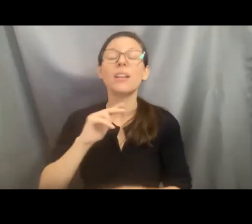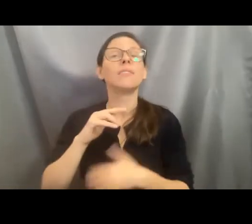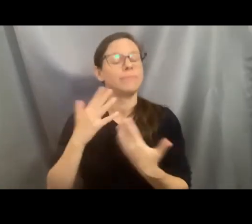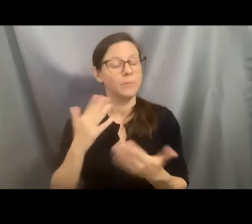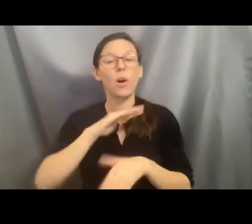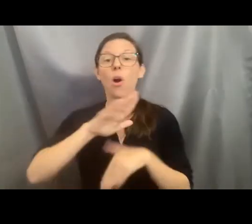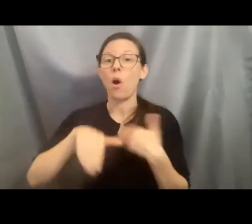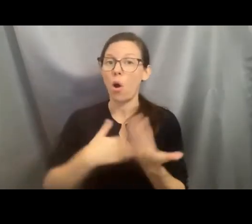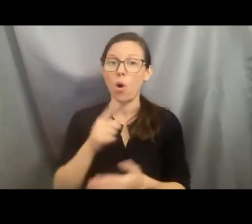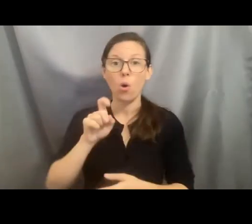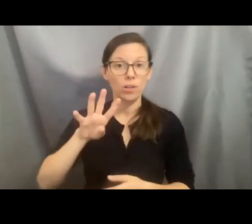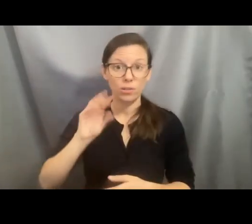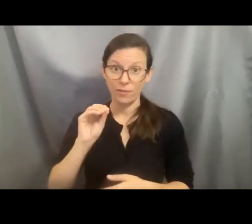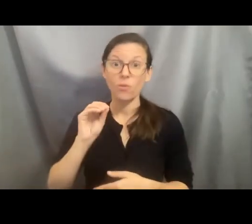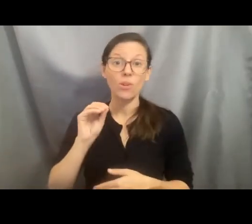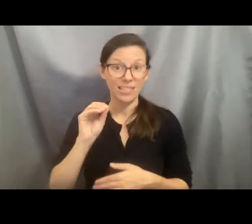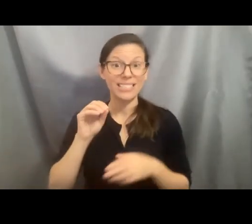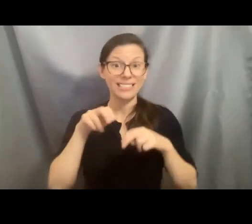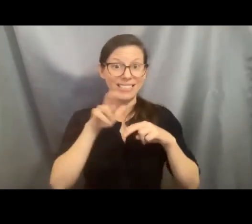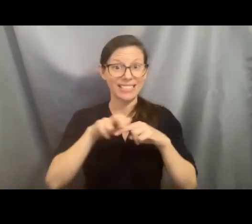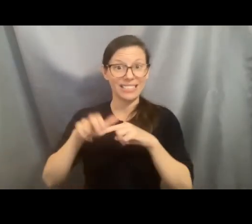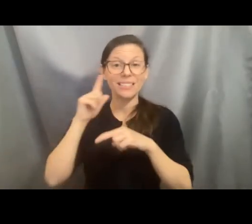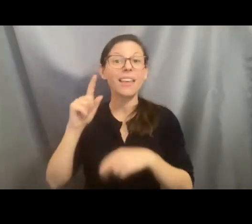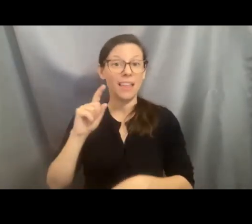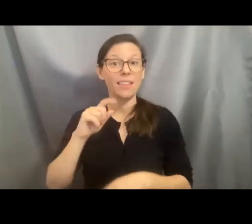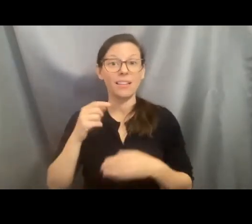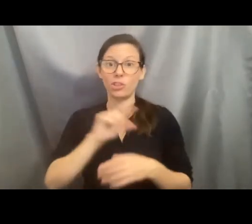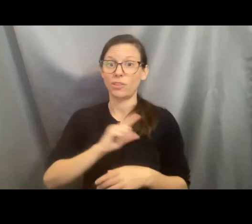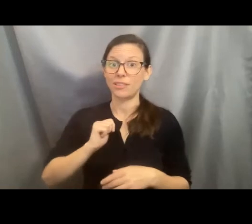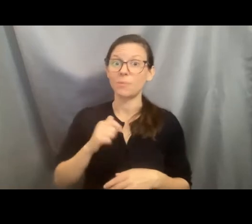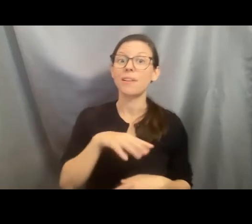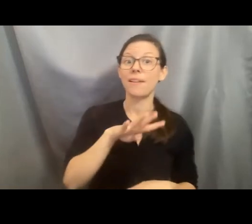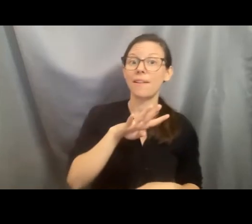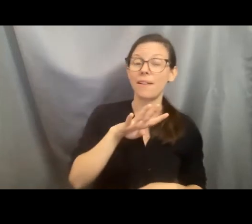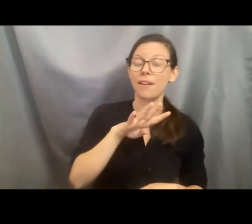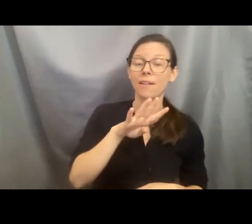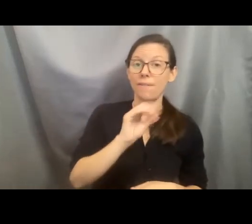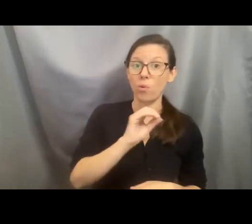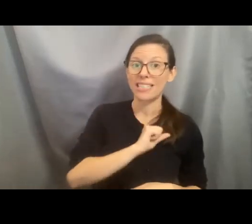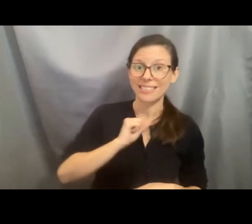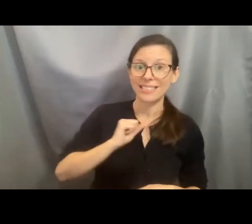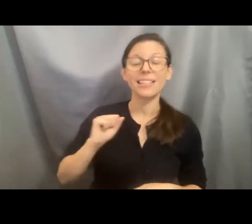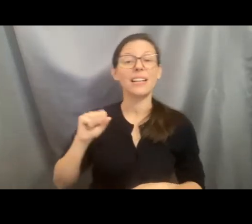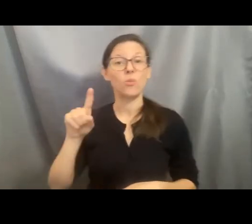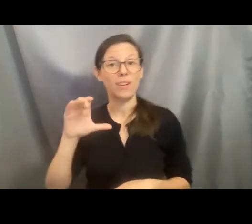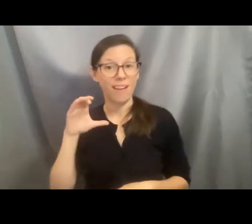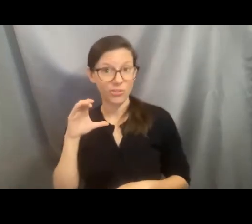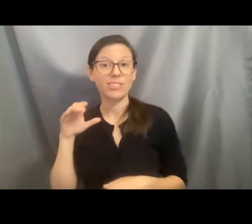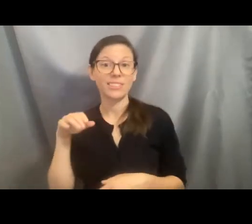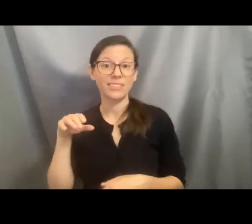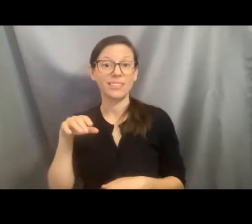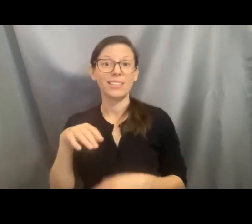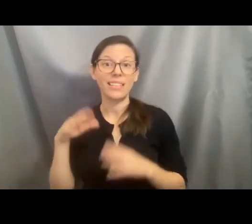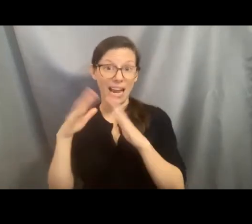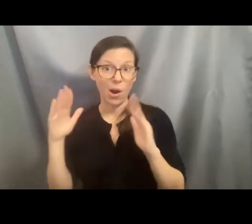the 40 in the Senate and the 100 in the House of Delegates. So that will be another opportunity to really, and a